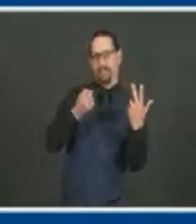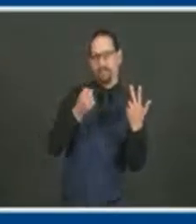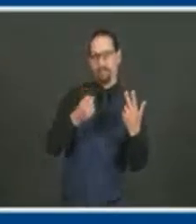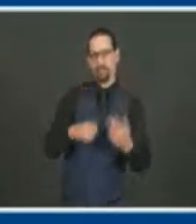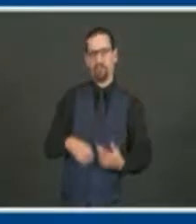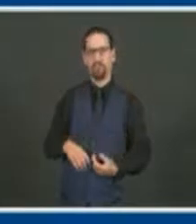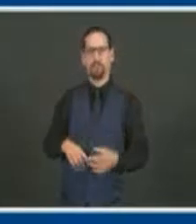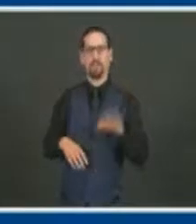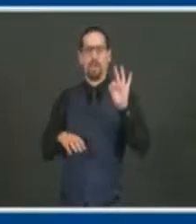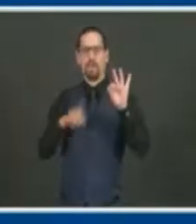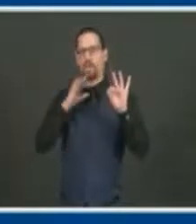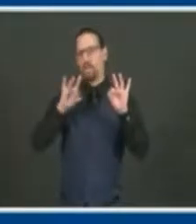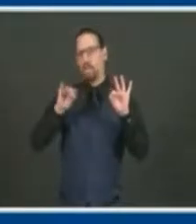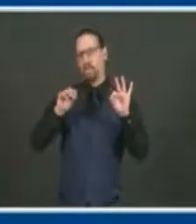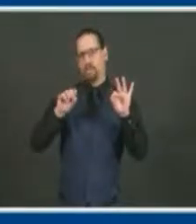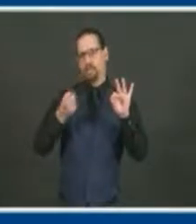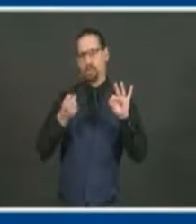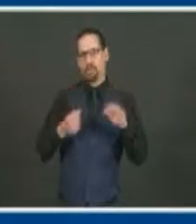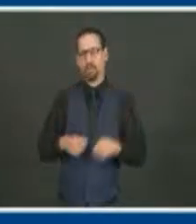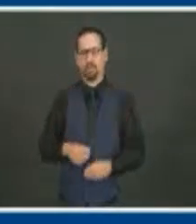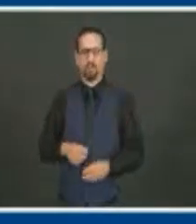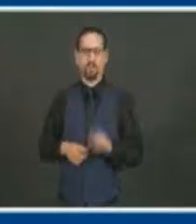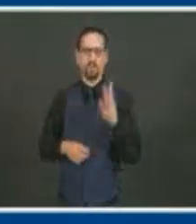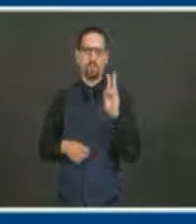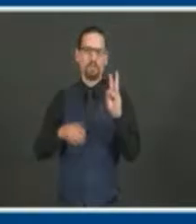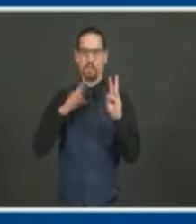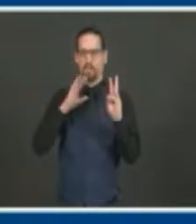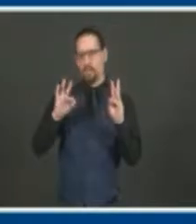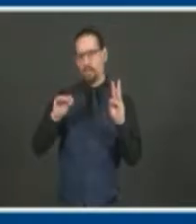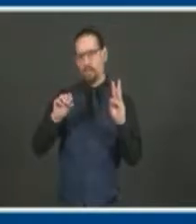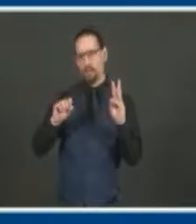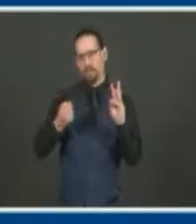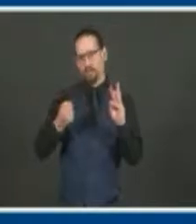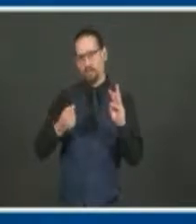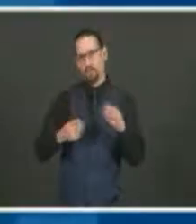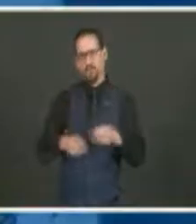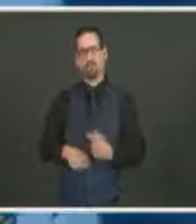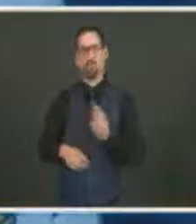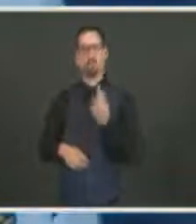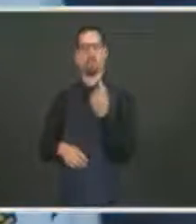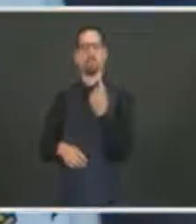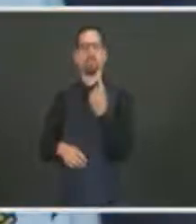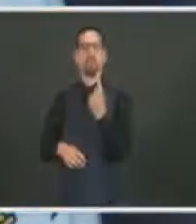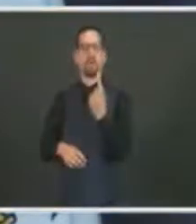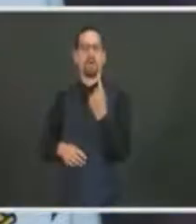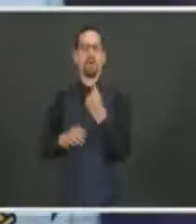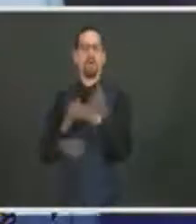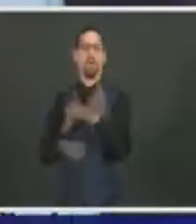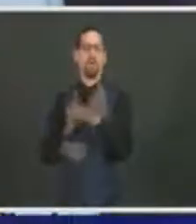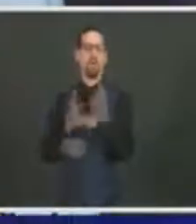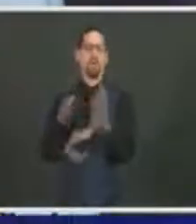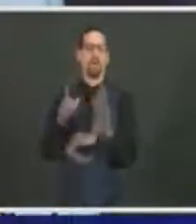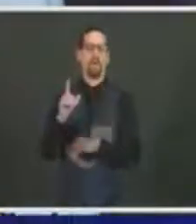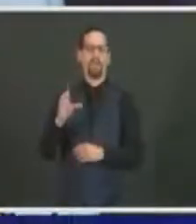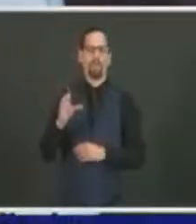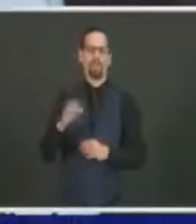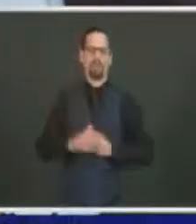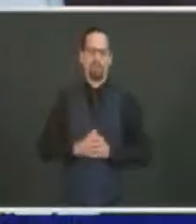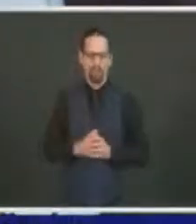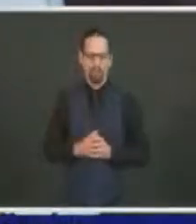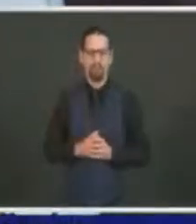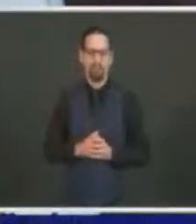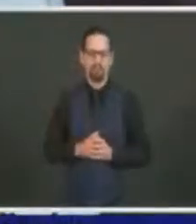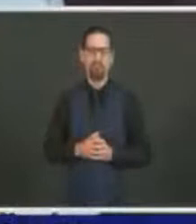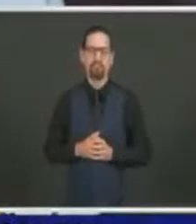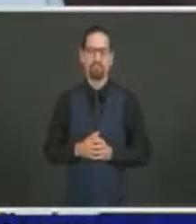their 80s, 6 people were in their 90s, and 1 person was older than